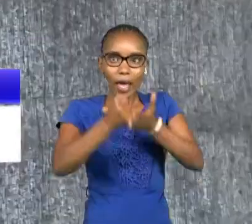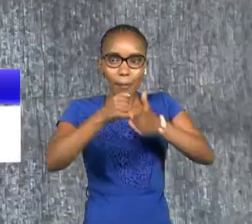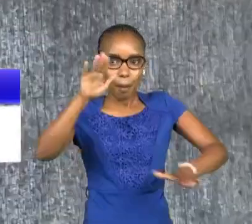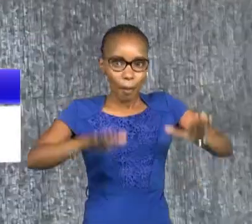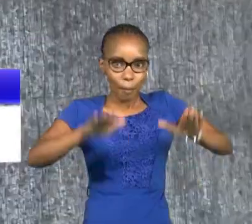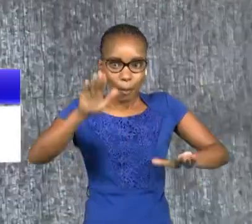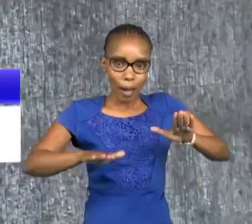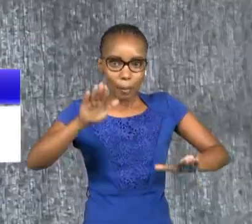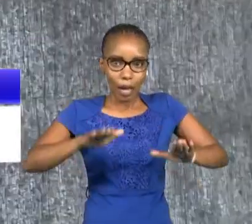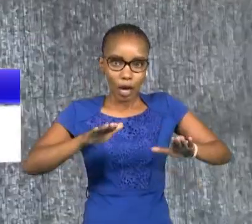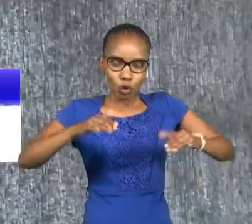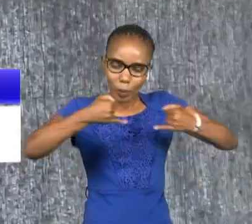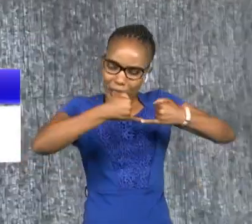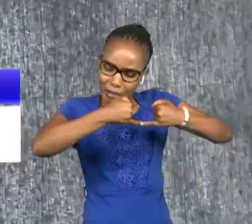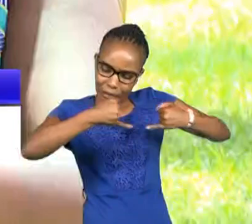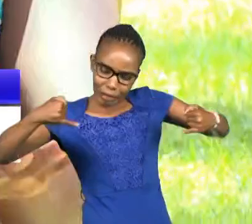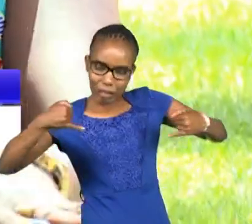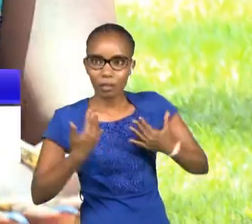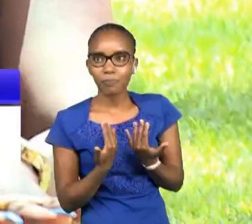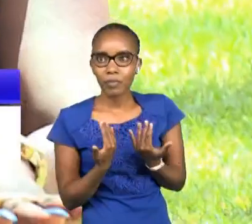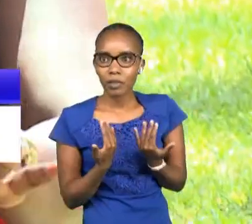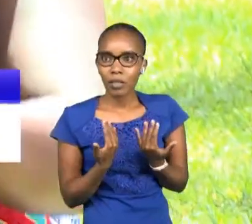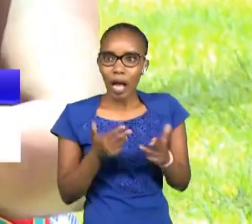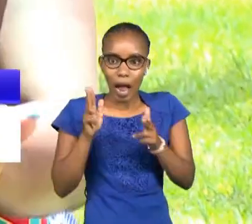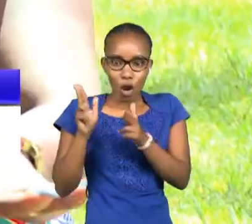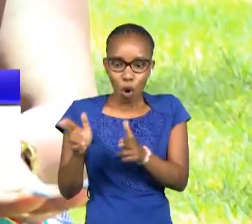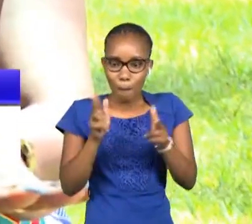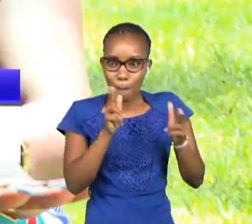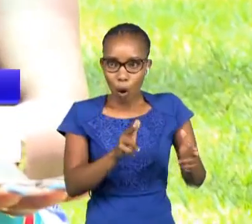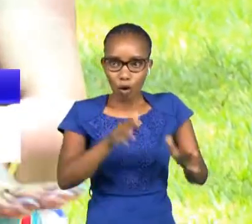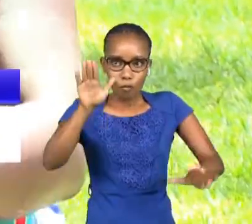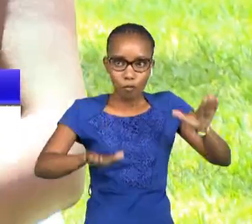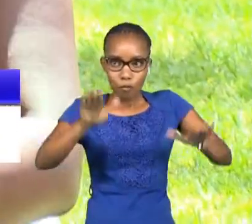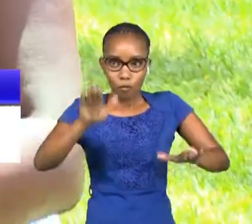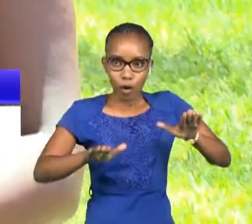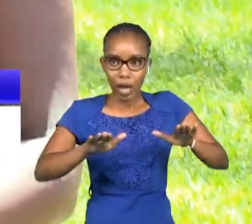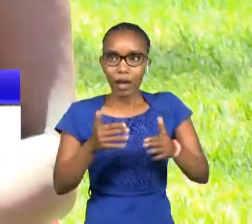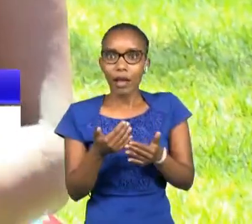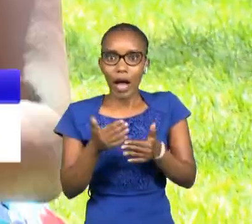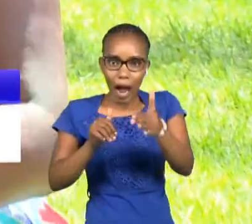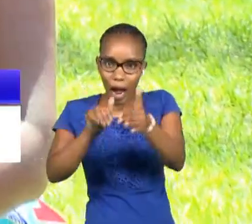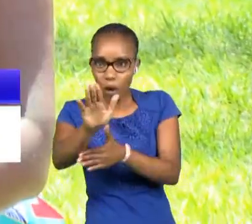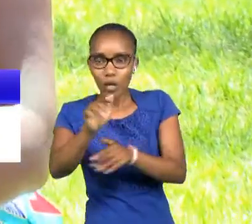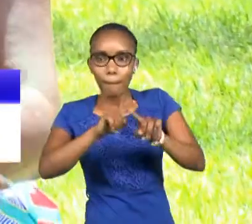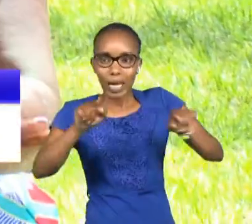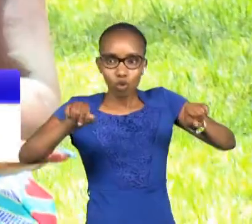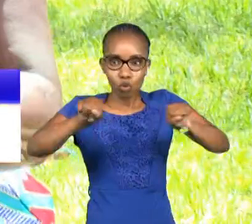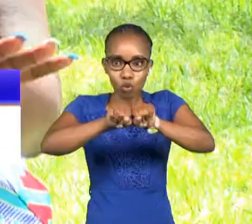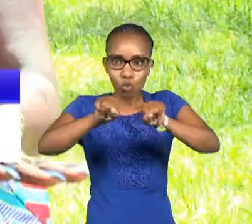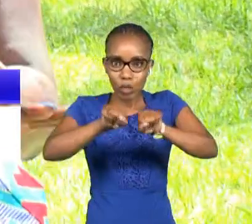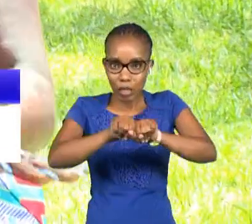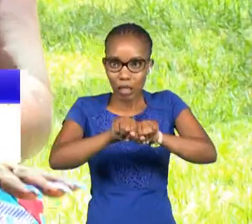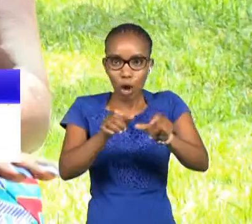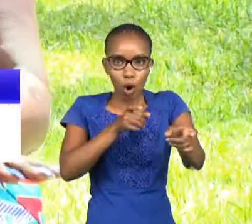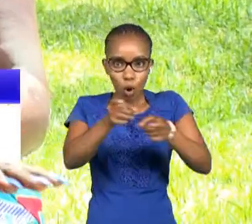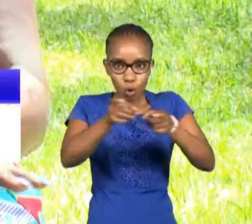straightened out. So a normal foot faces outward. It's straight, but it faces outward. So this shoe is to maintain her feet in